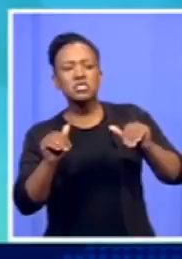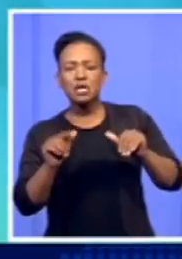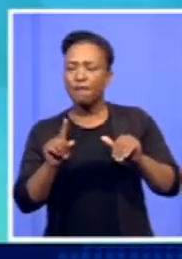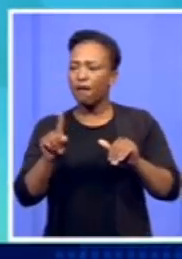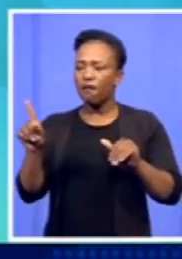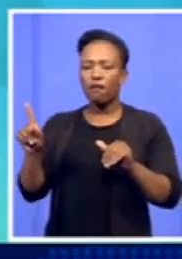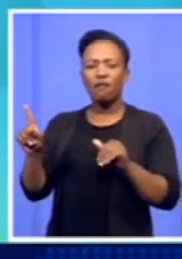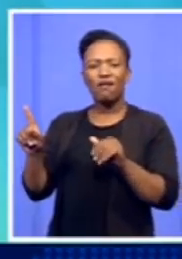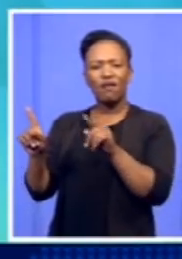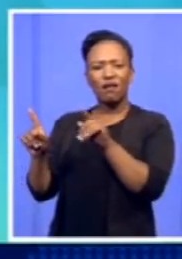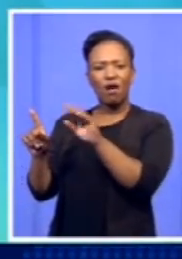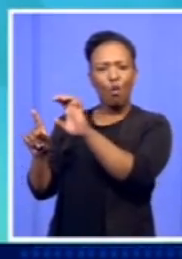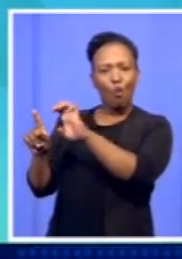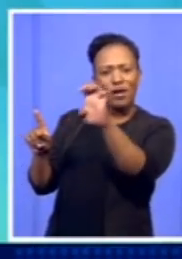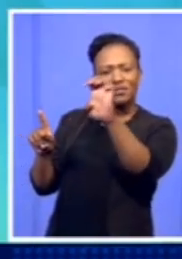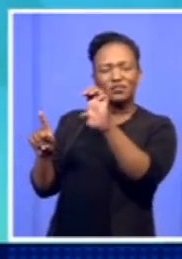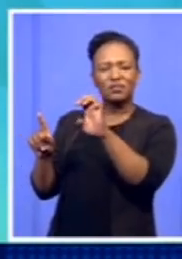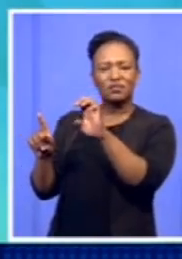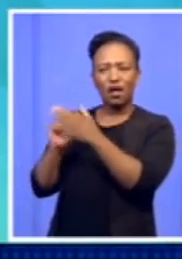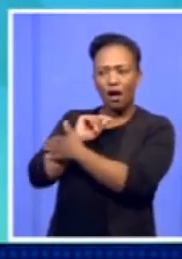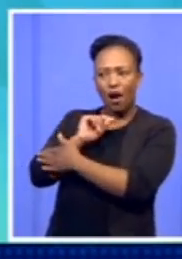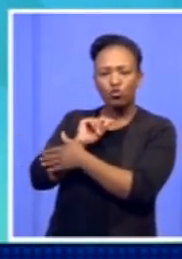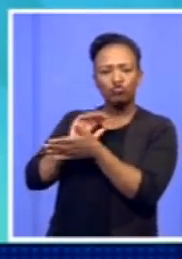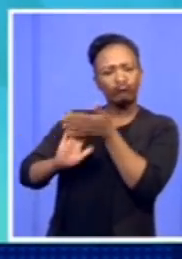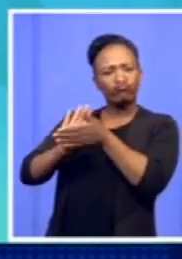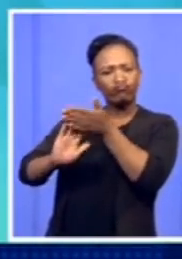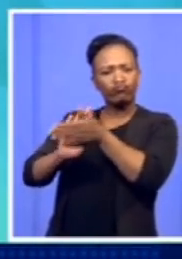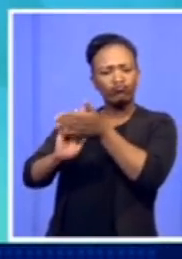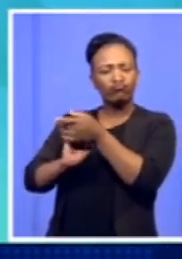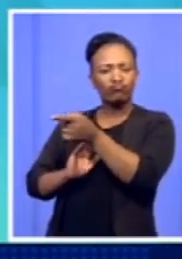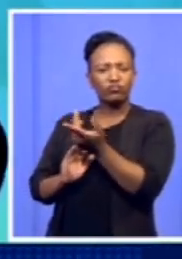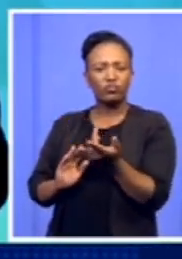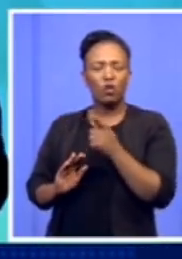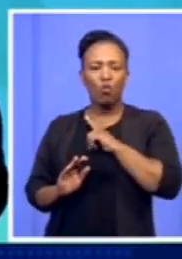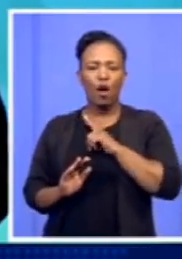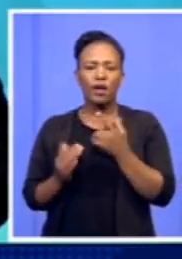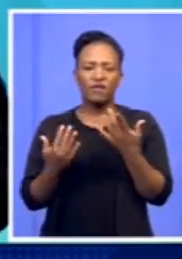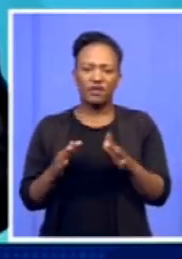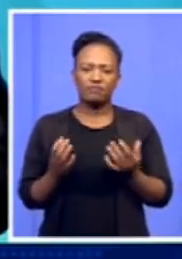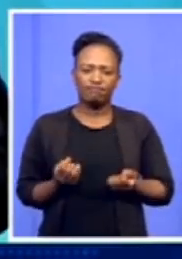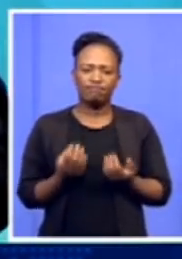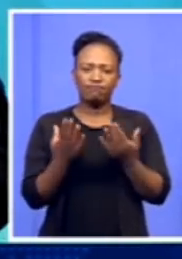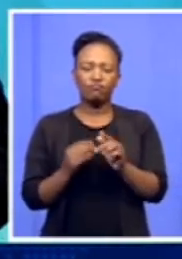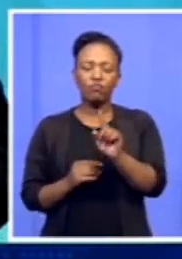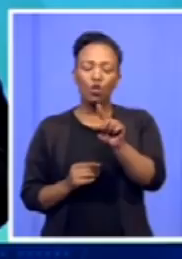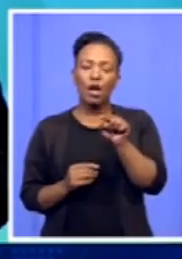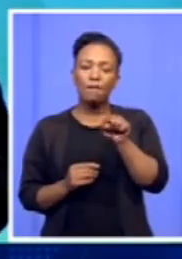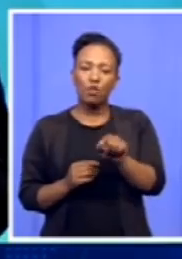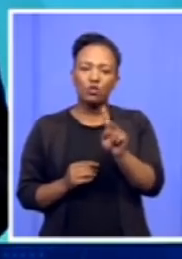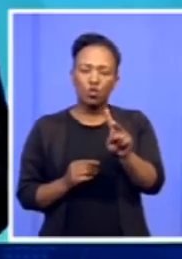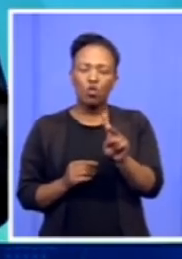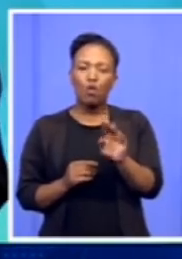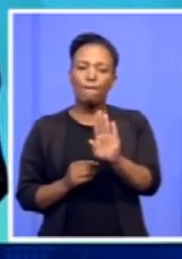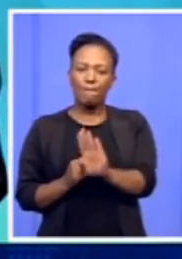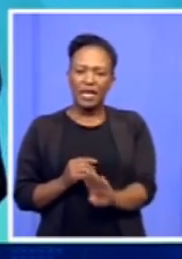countries. As African heads of state, serving a population of 1.2 billion people, we were confronted with the